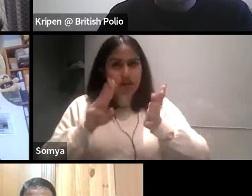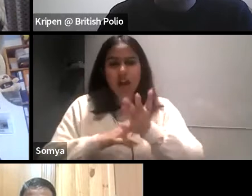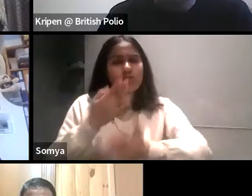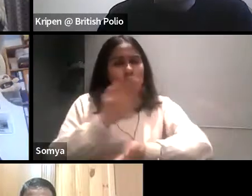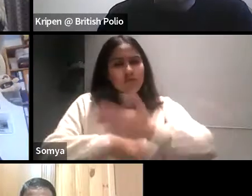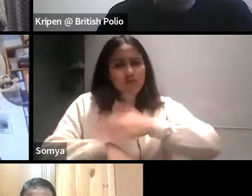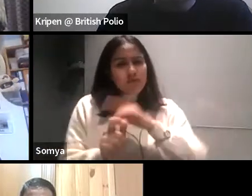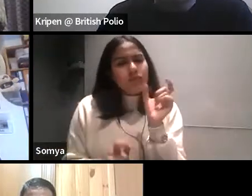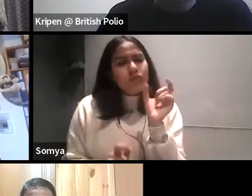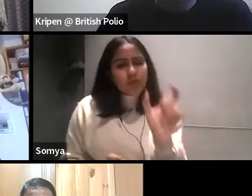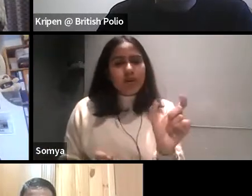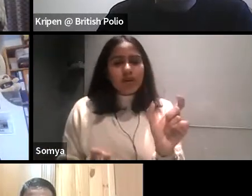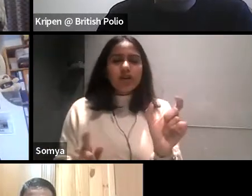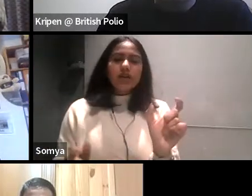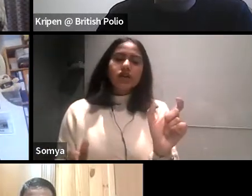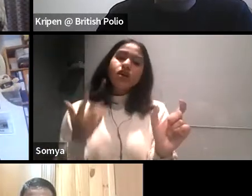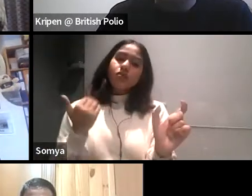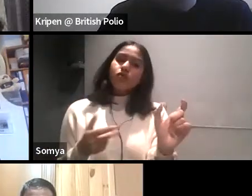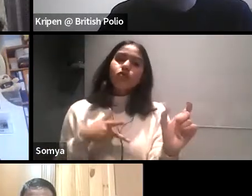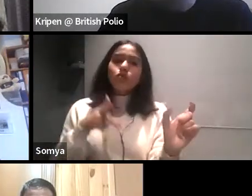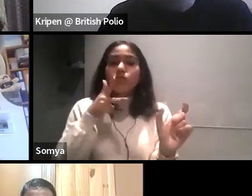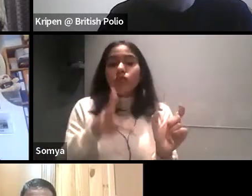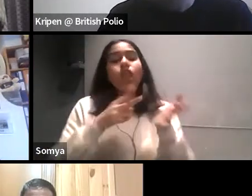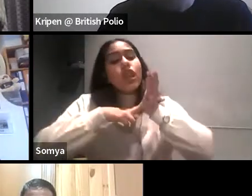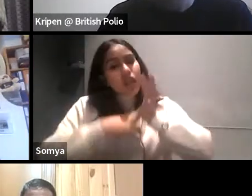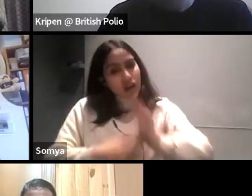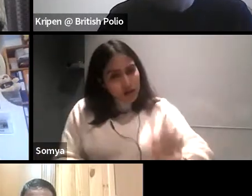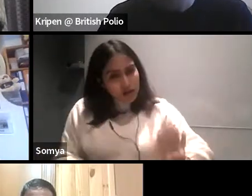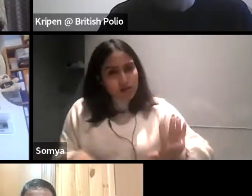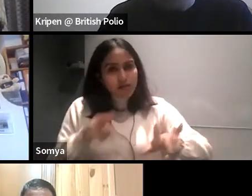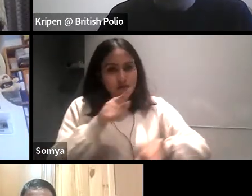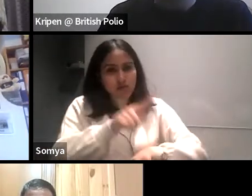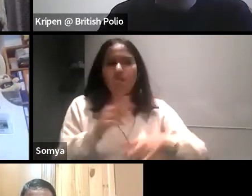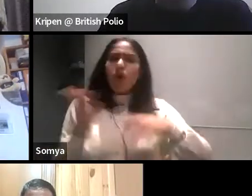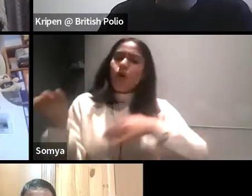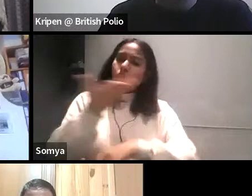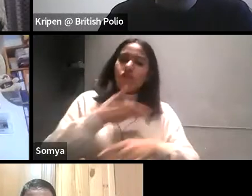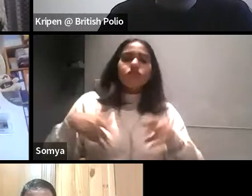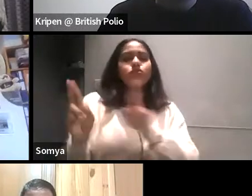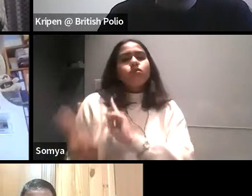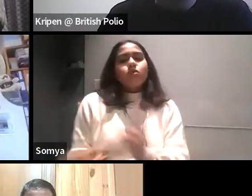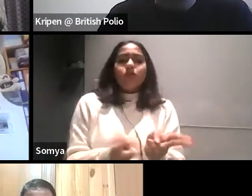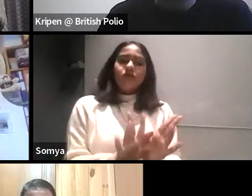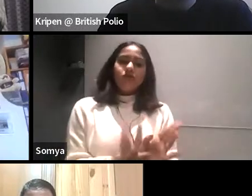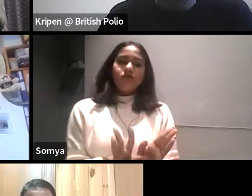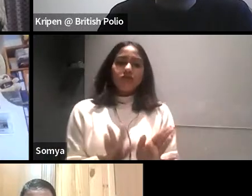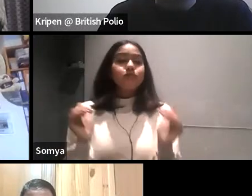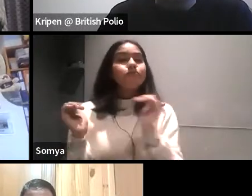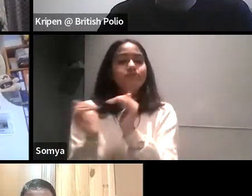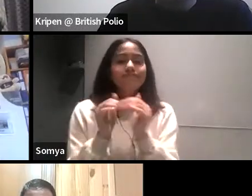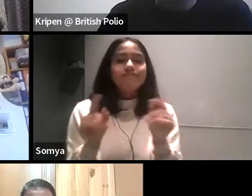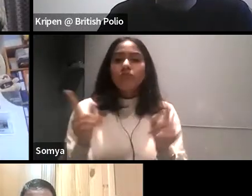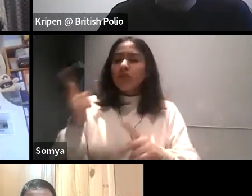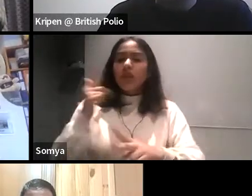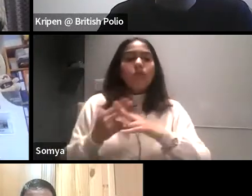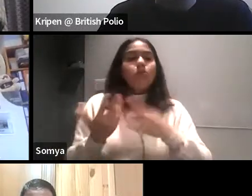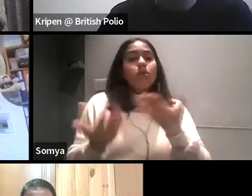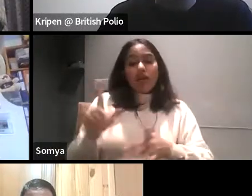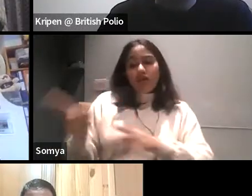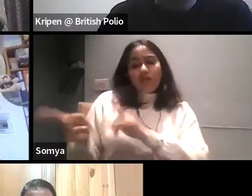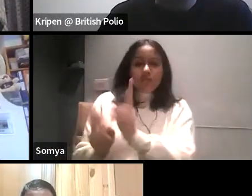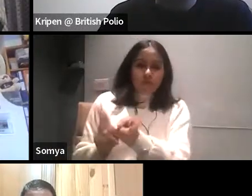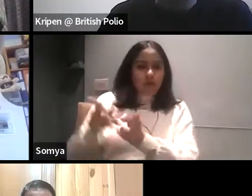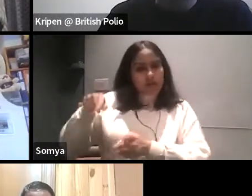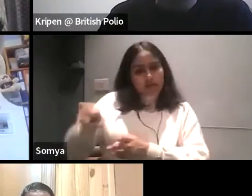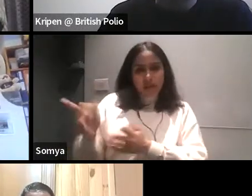is, one of our colleagues said that it is natural and everybody is normal like. So they are normal in their own way and we are normal in our